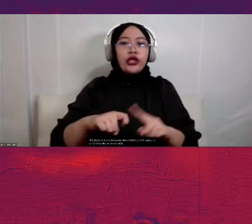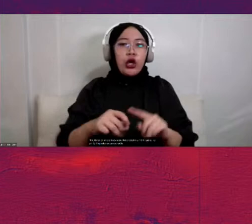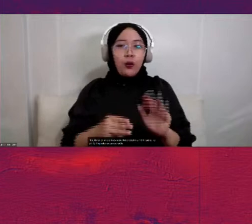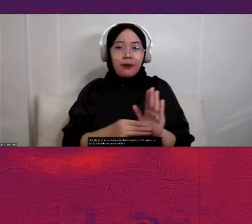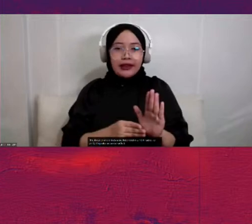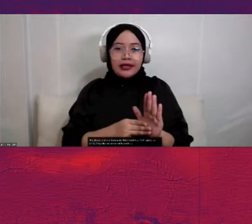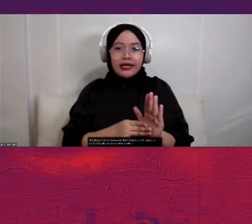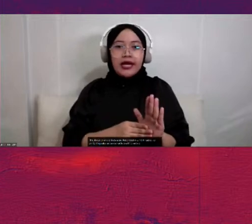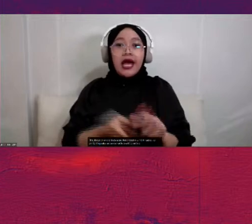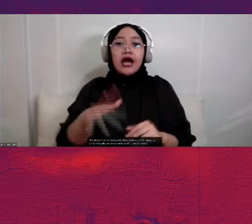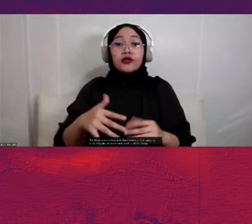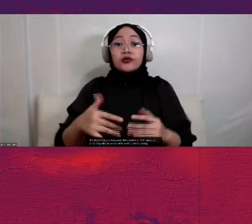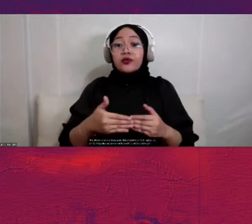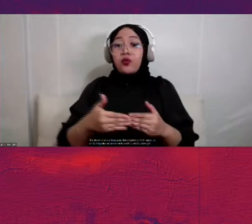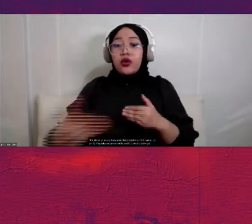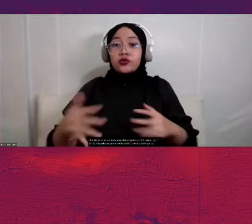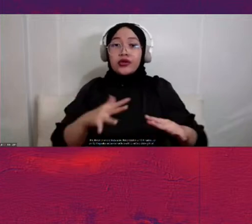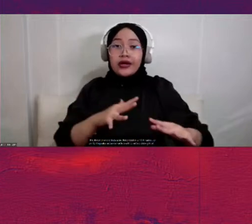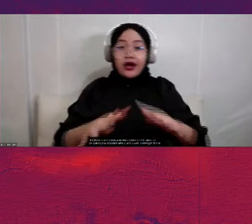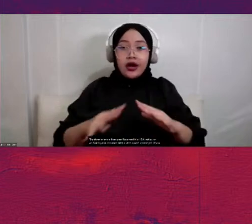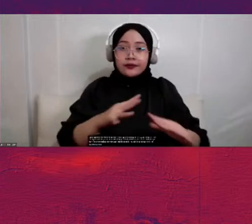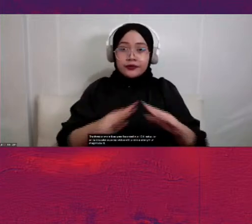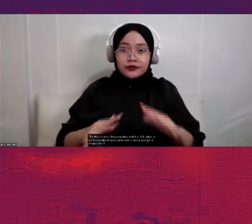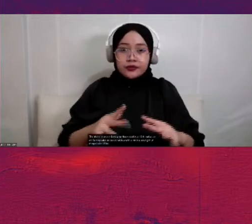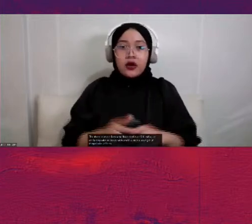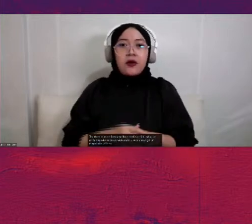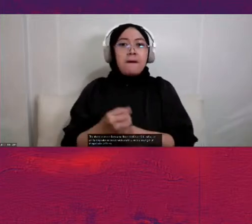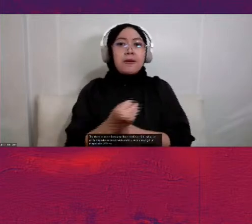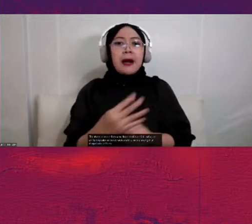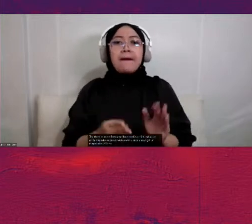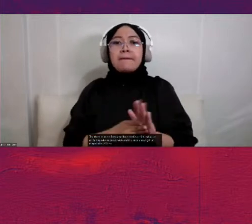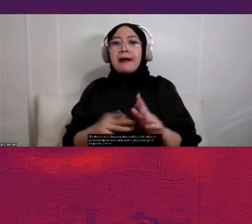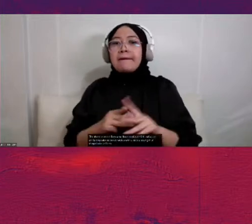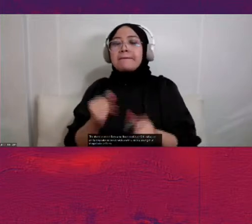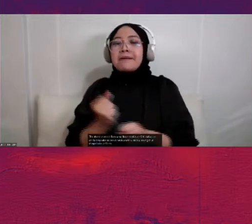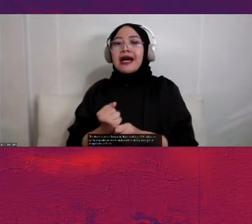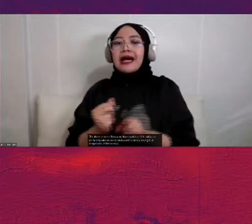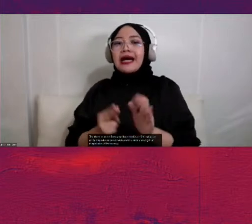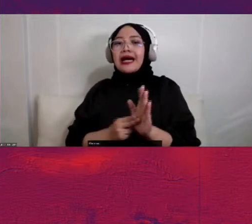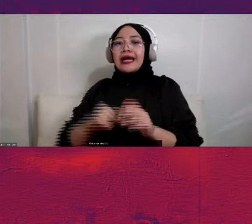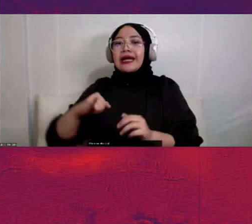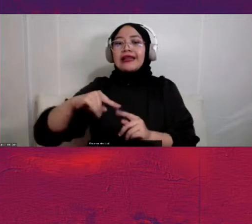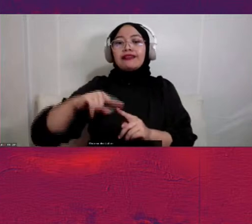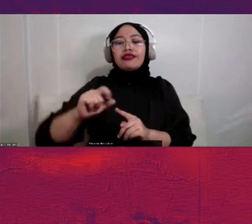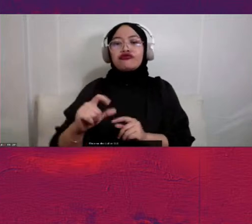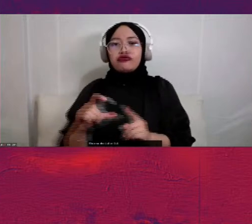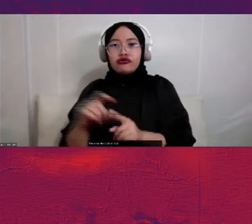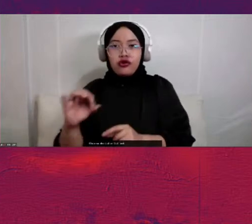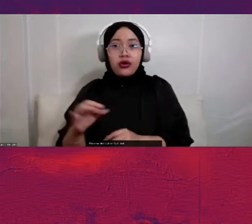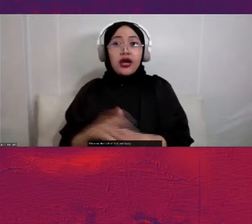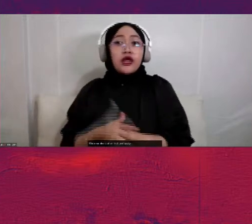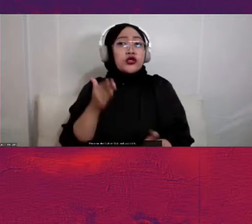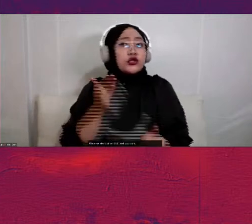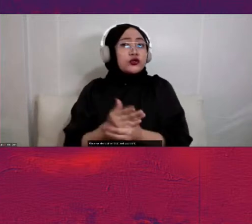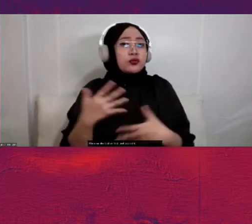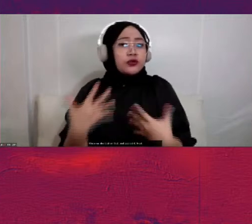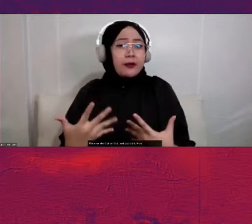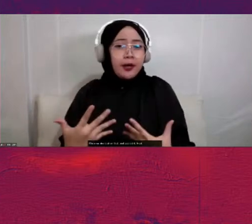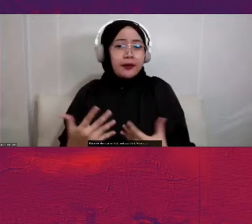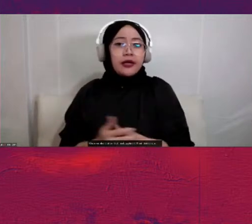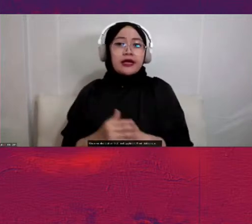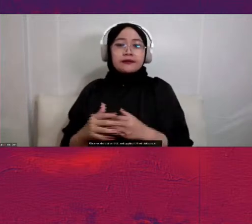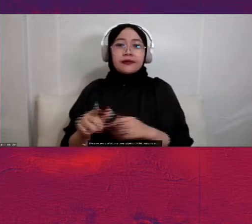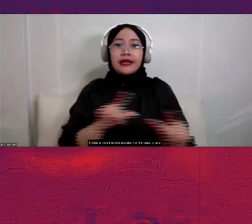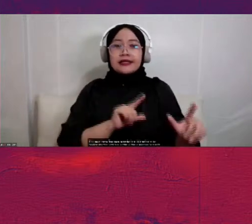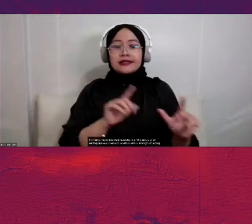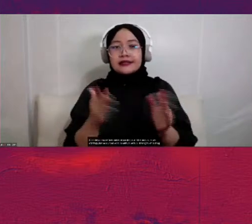with a strength of or magnitude of 4 or more. Once we decided on that and applied it, next slide